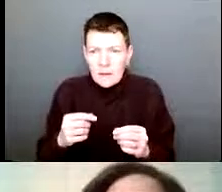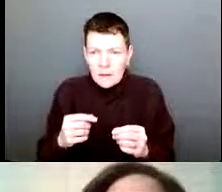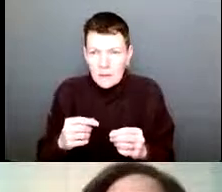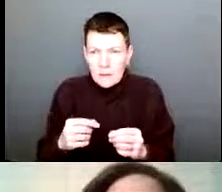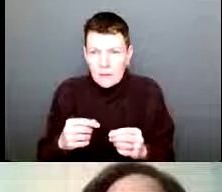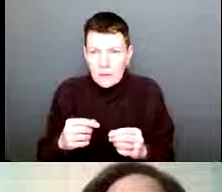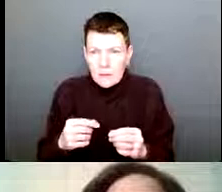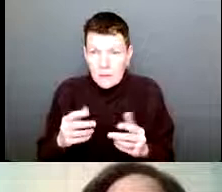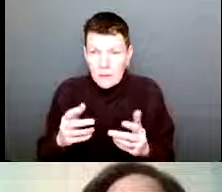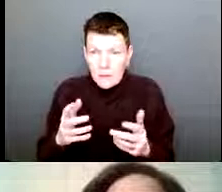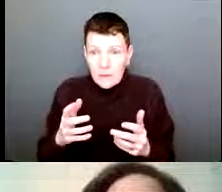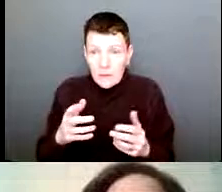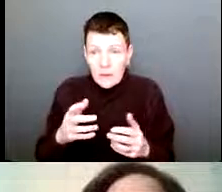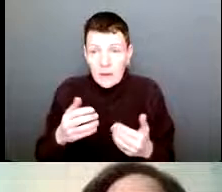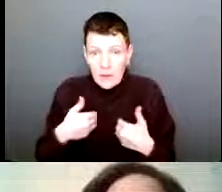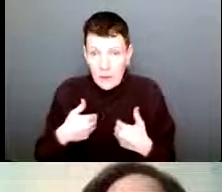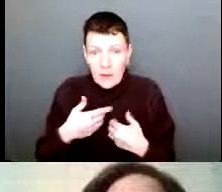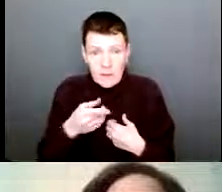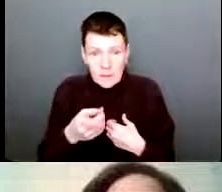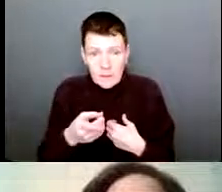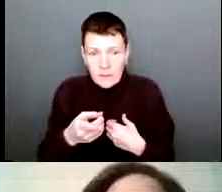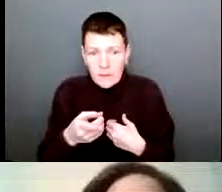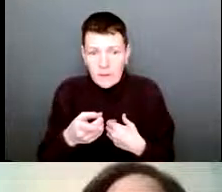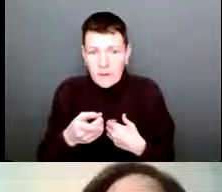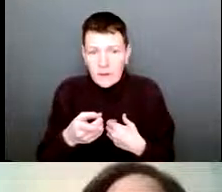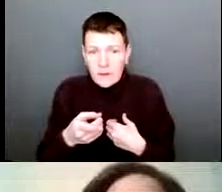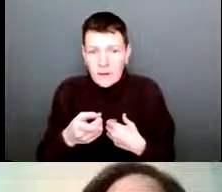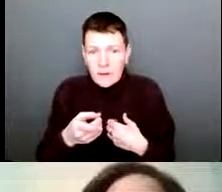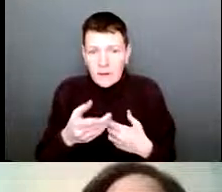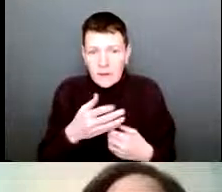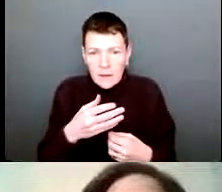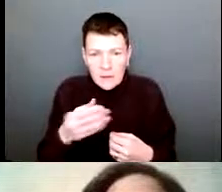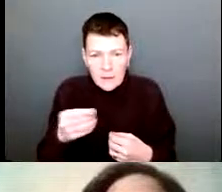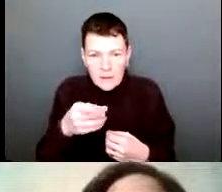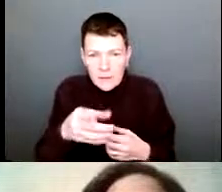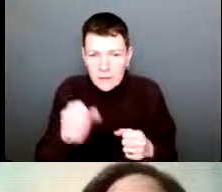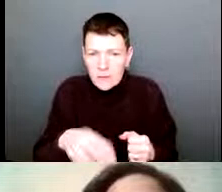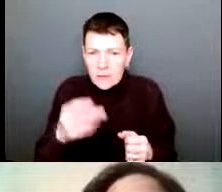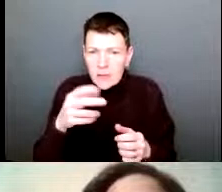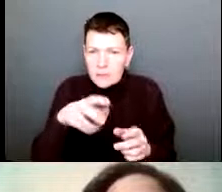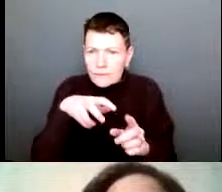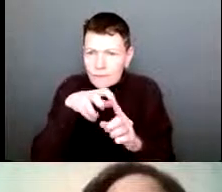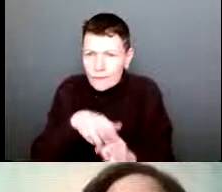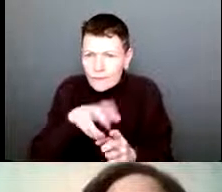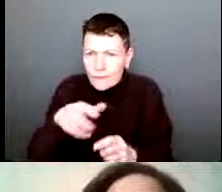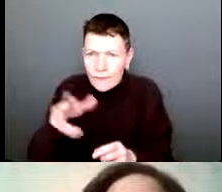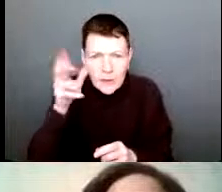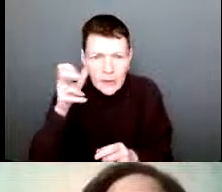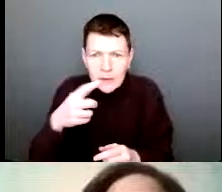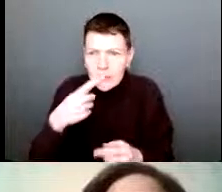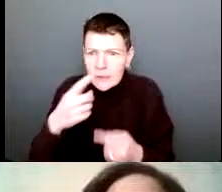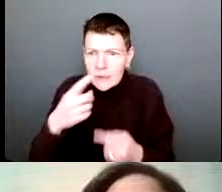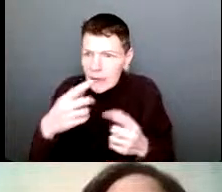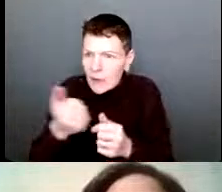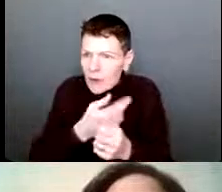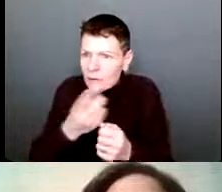So already know that we have this Android and the iOS where you can check your hearing and tell everybody around you to check